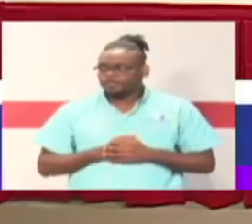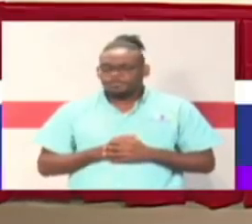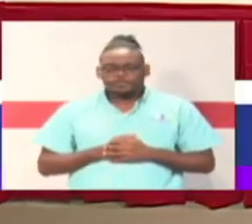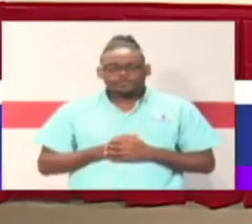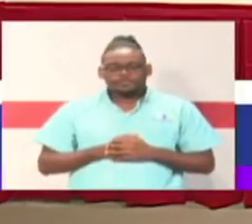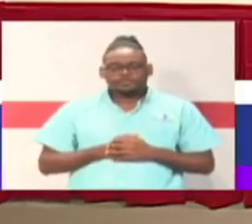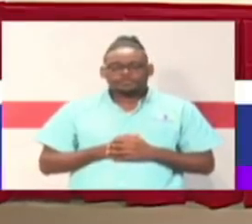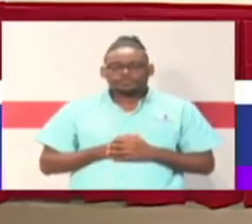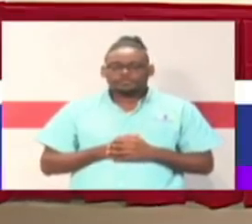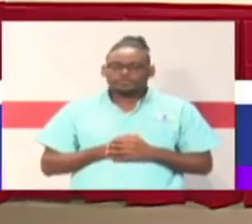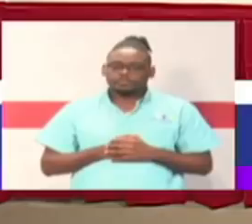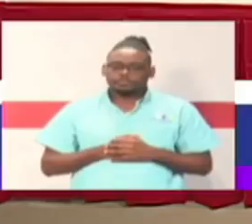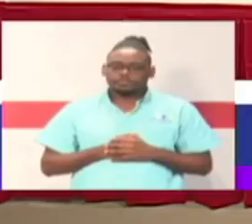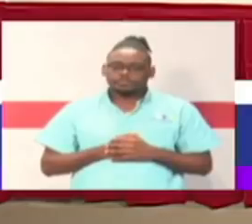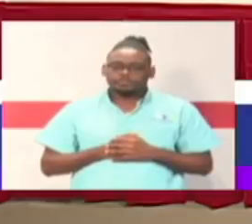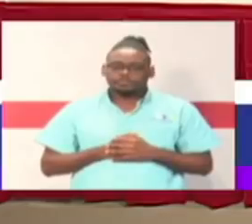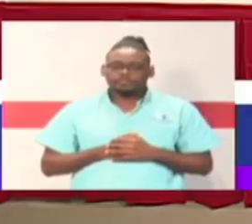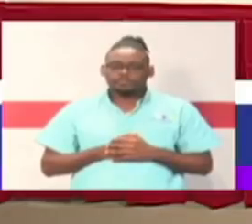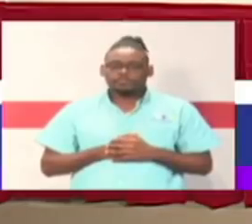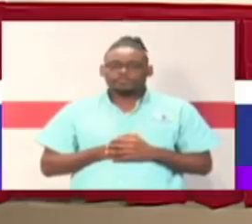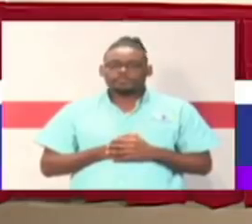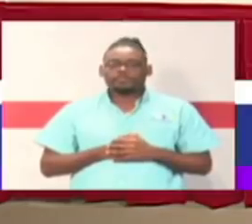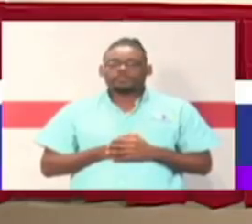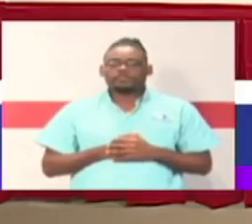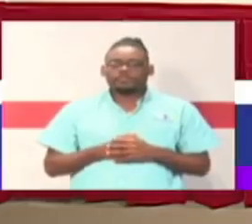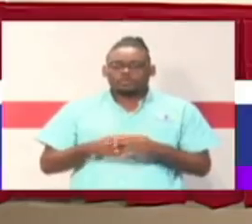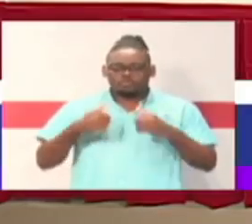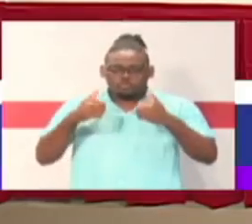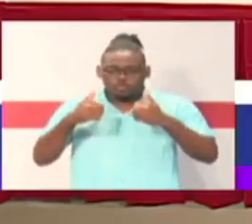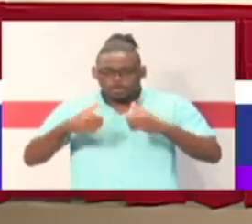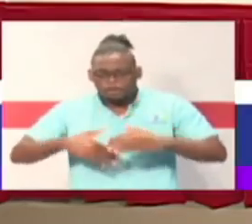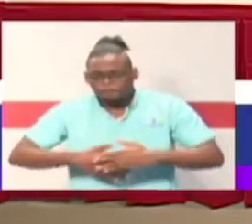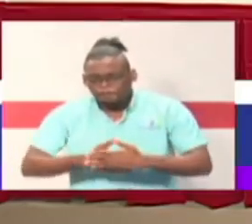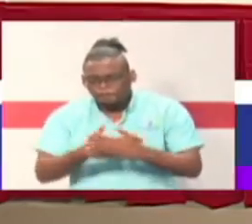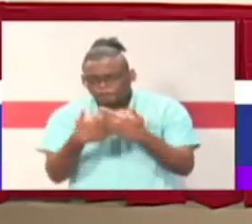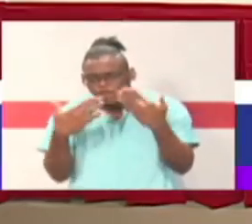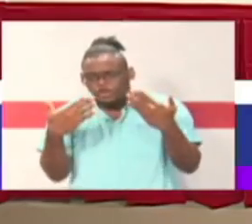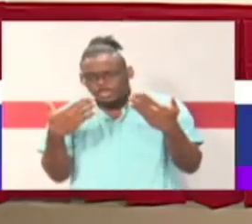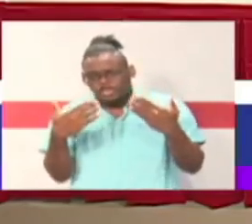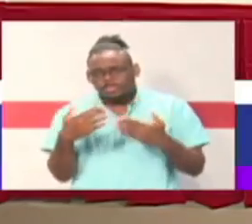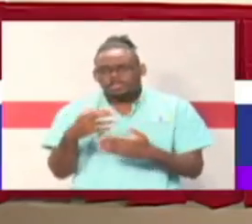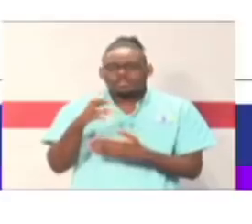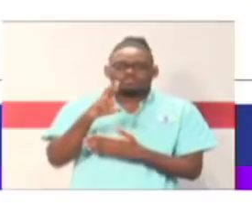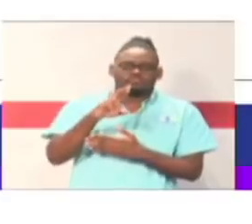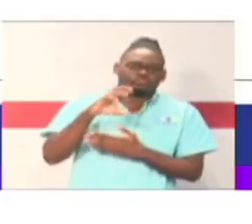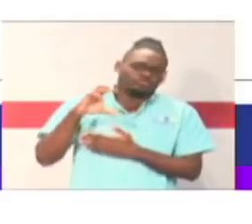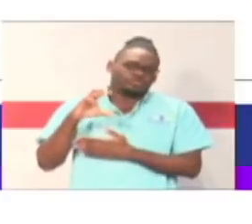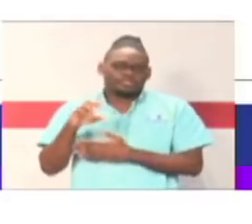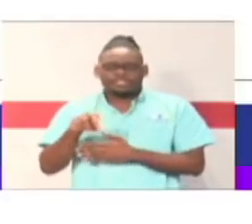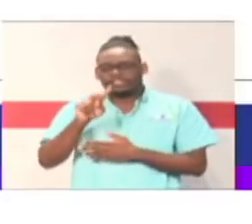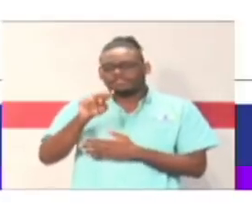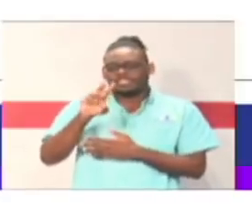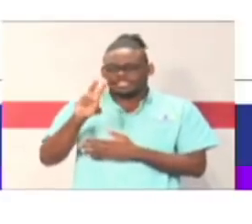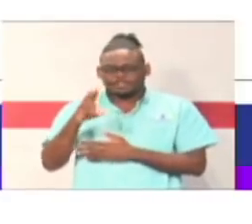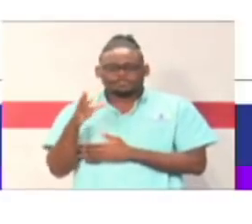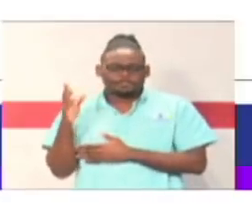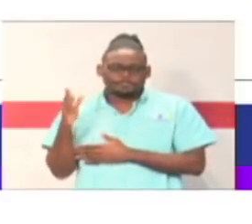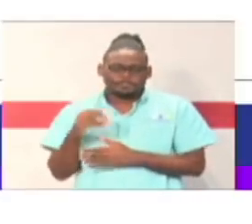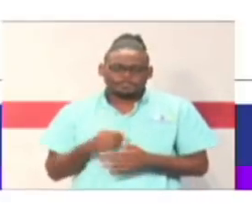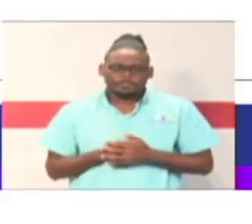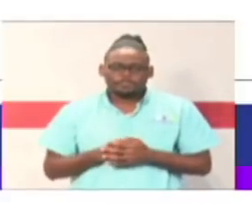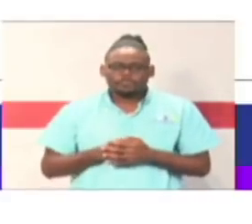Are we ready with TV6? Good morning, Renessa Cutting, TV6 News. Wonderful. My questions are for Dr.